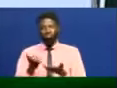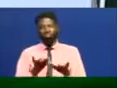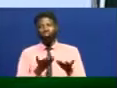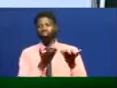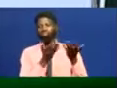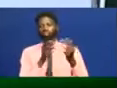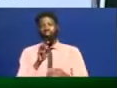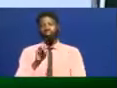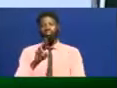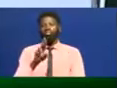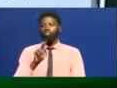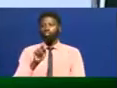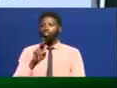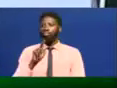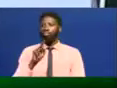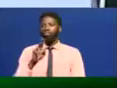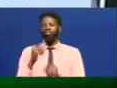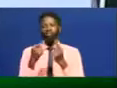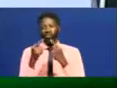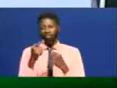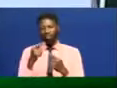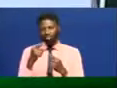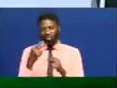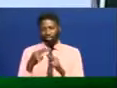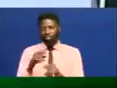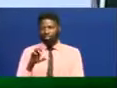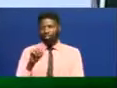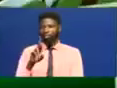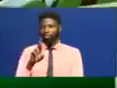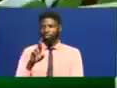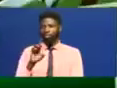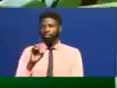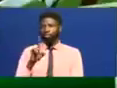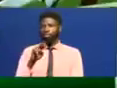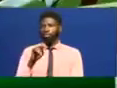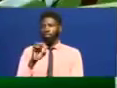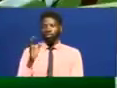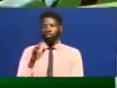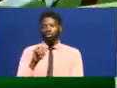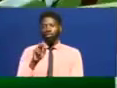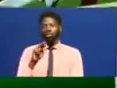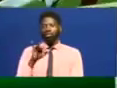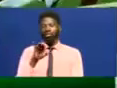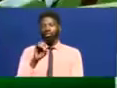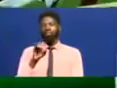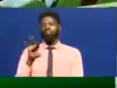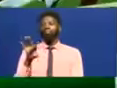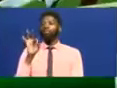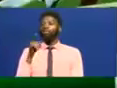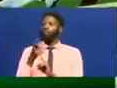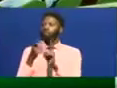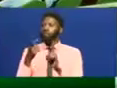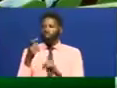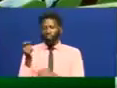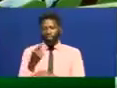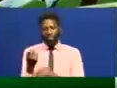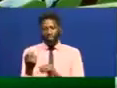Mutuku mentioned Caroline Anyango. We picked Caroline in the school games in February.